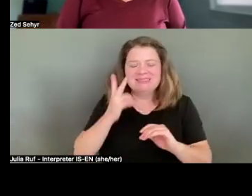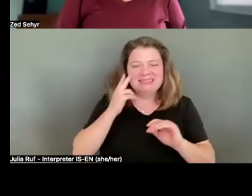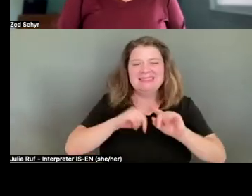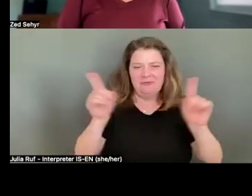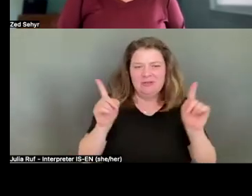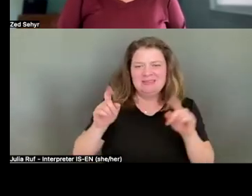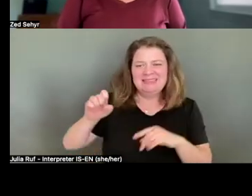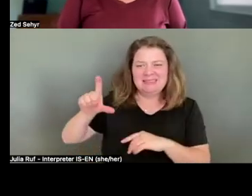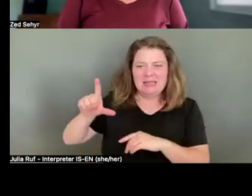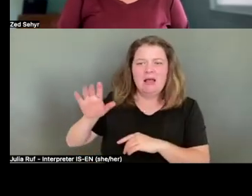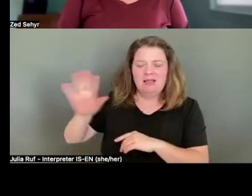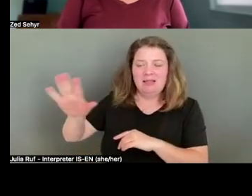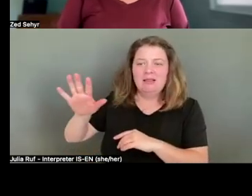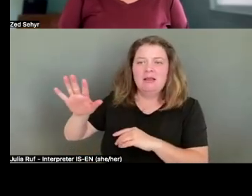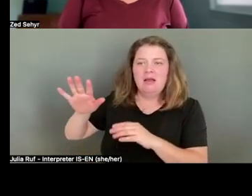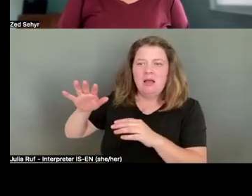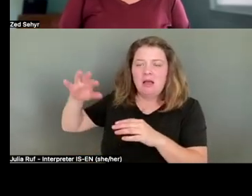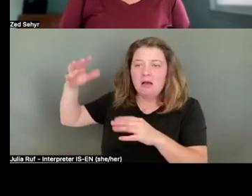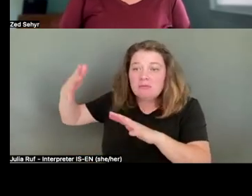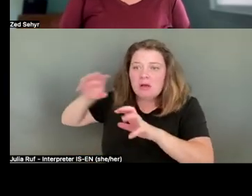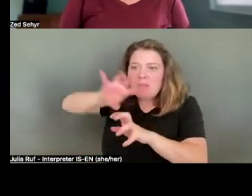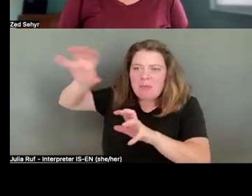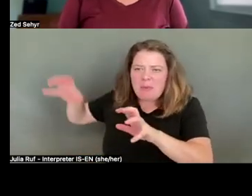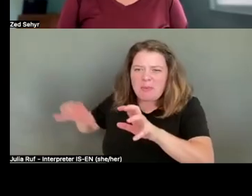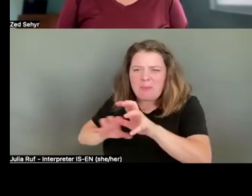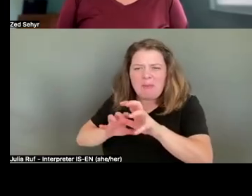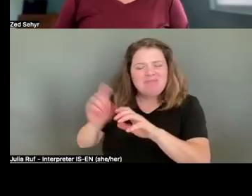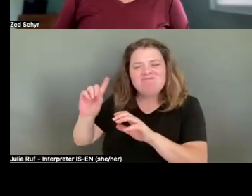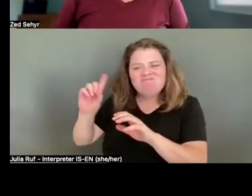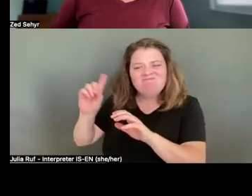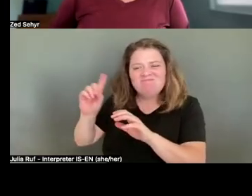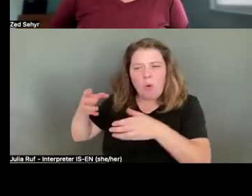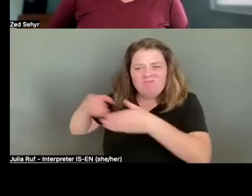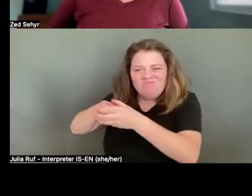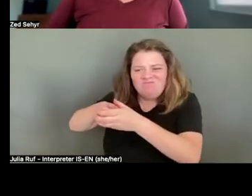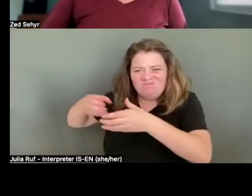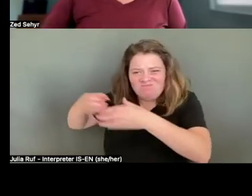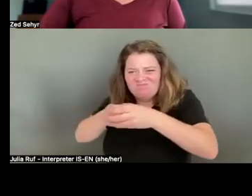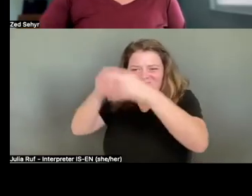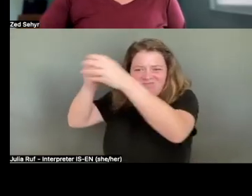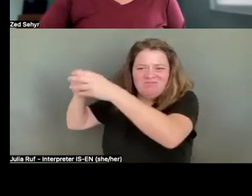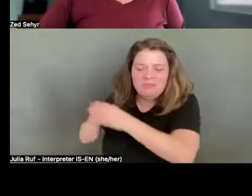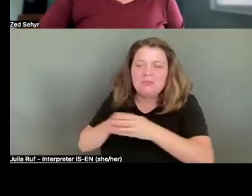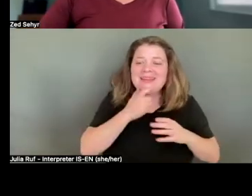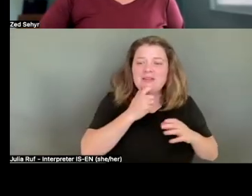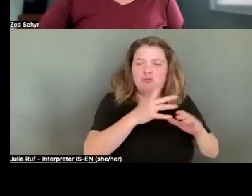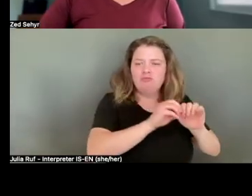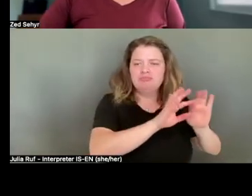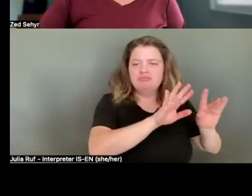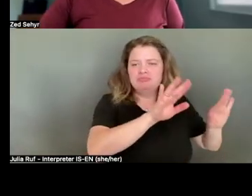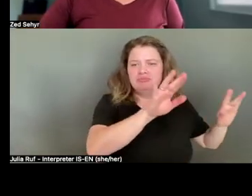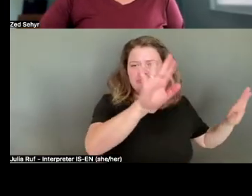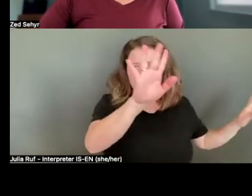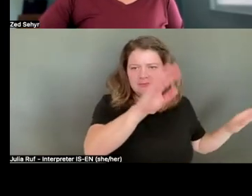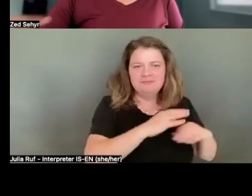were sparser and more modular than English networks. And this means that possibly sign language